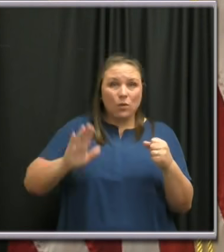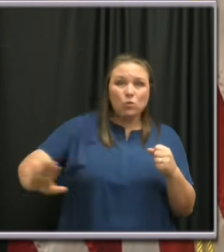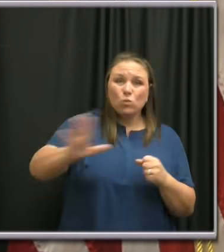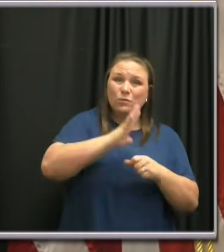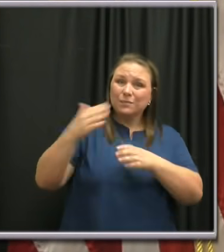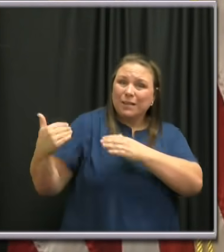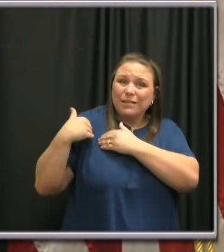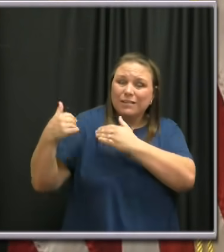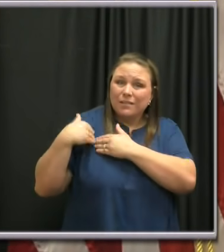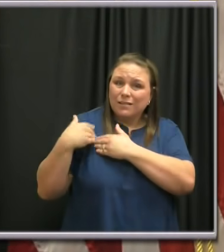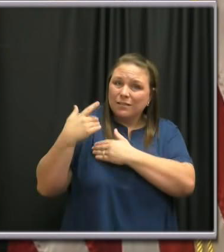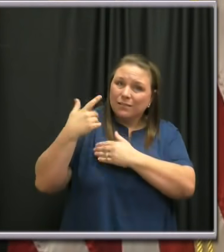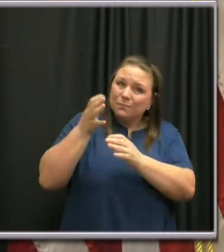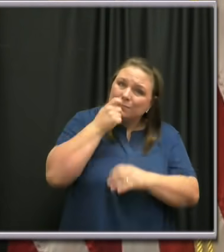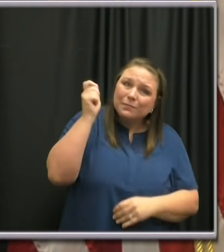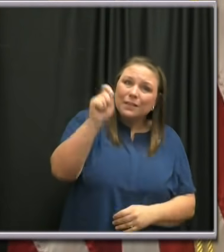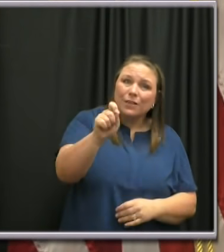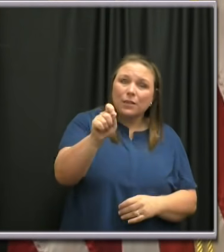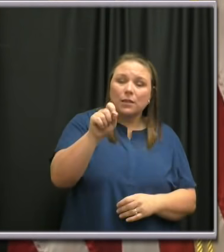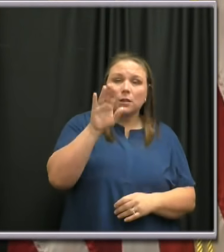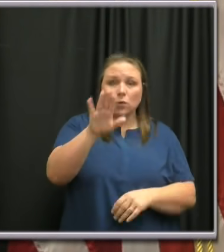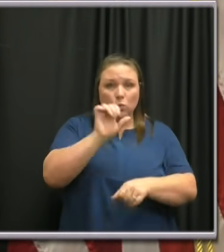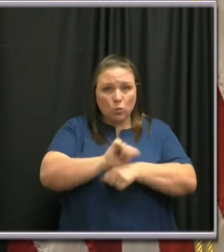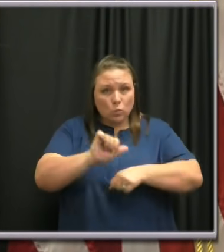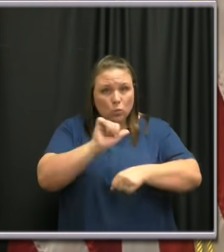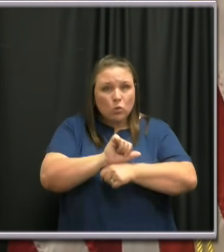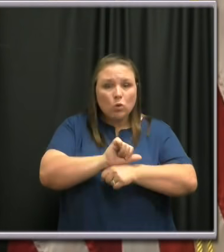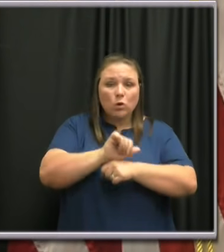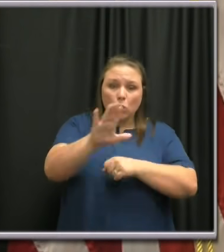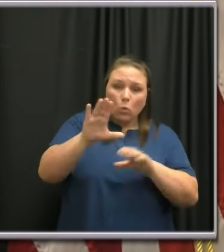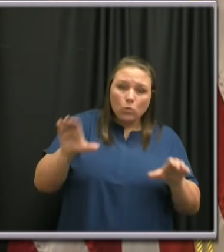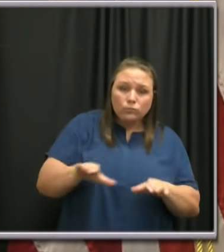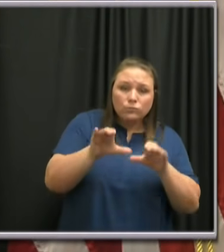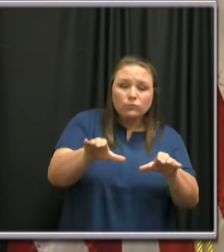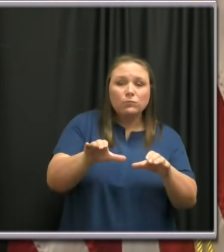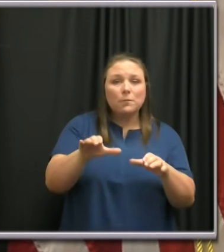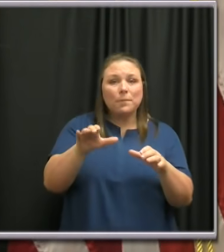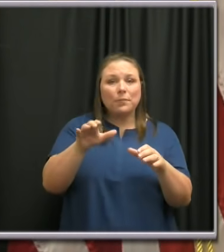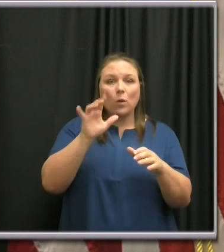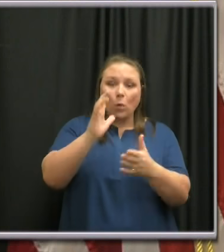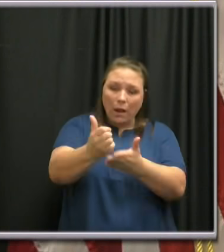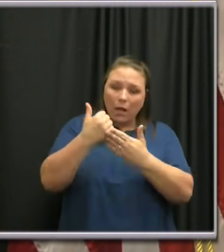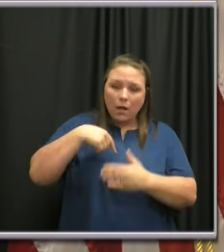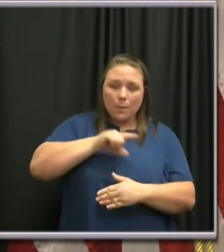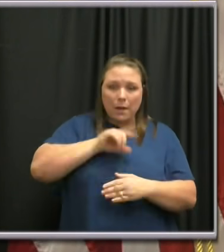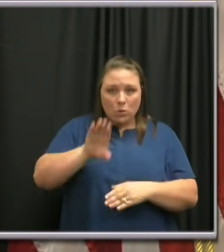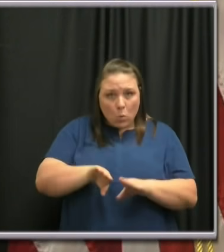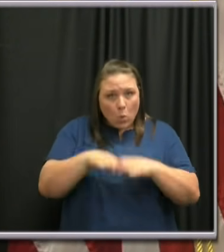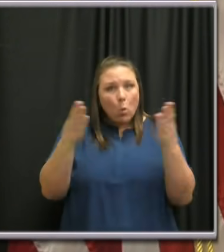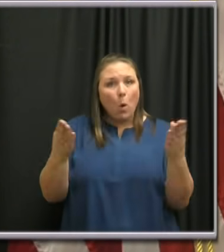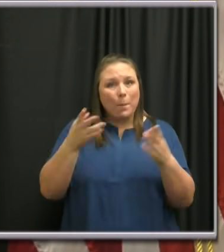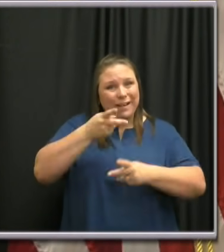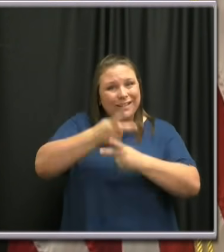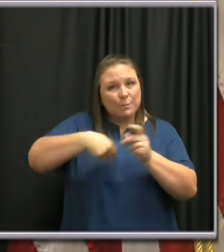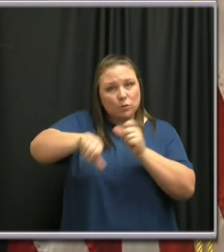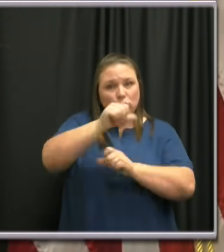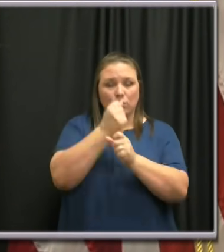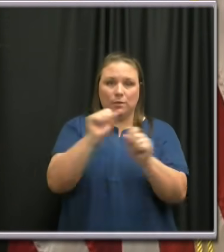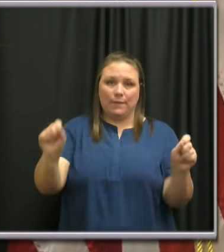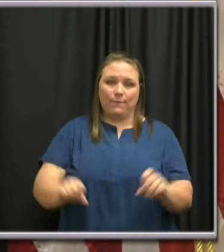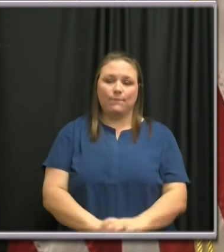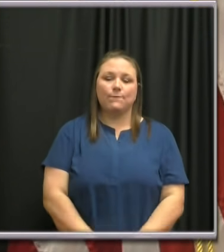public. And your conduct is going to be able to get us through into different phases of reopening and keep each other safe.